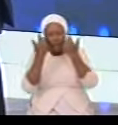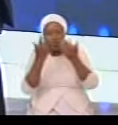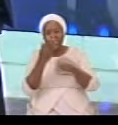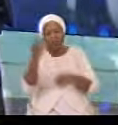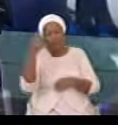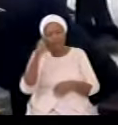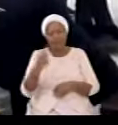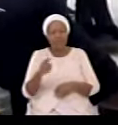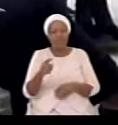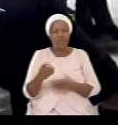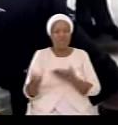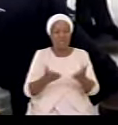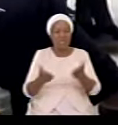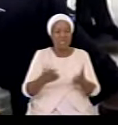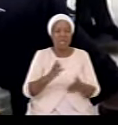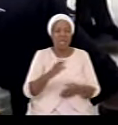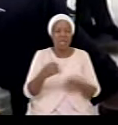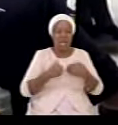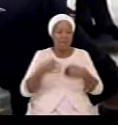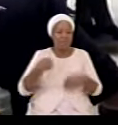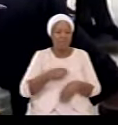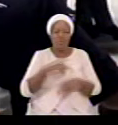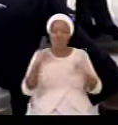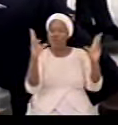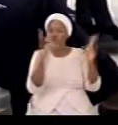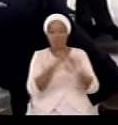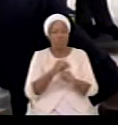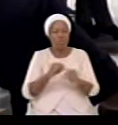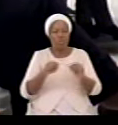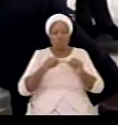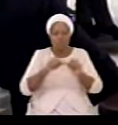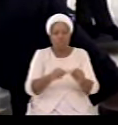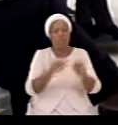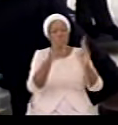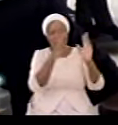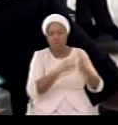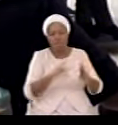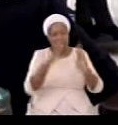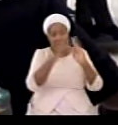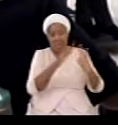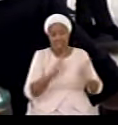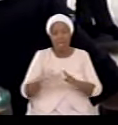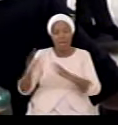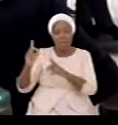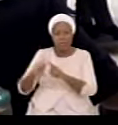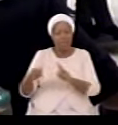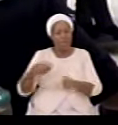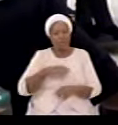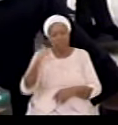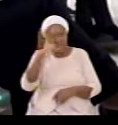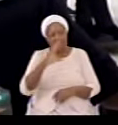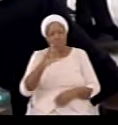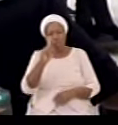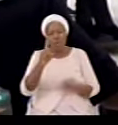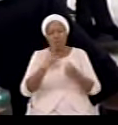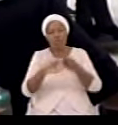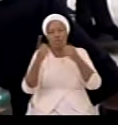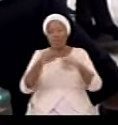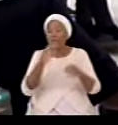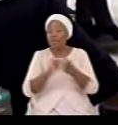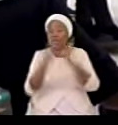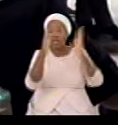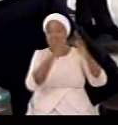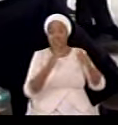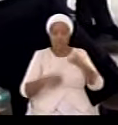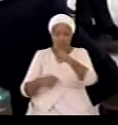here have we no continuing city, but we seek one to come. That city